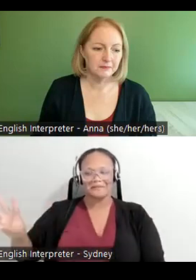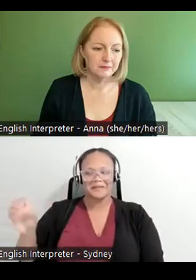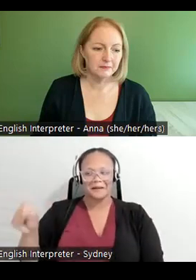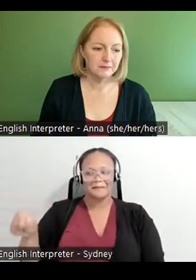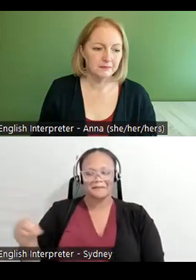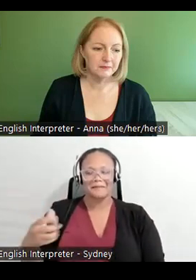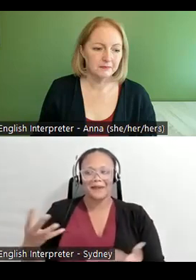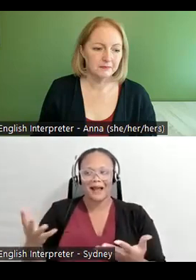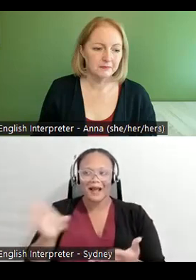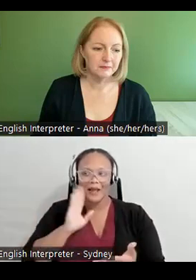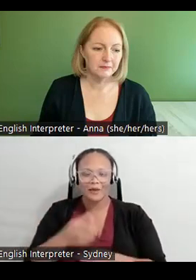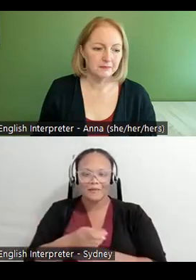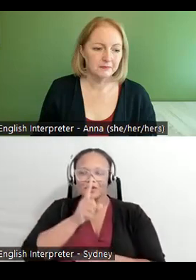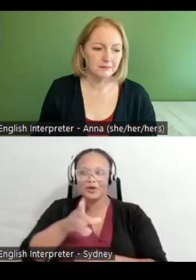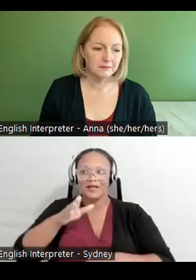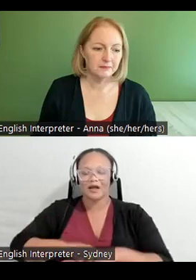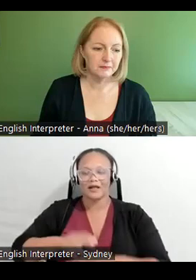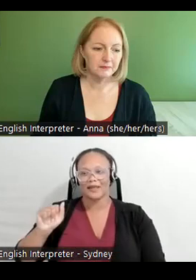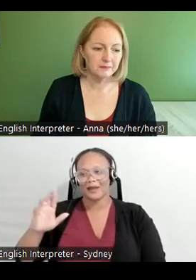make sure it's on that ARPA survey webpage.